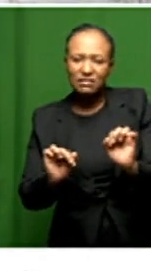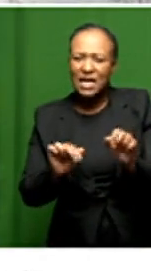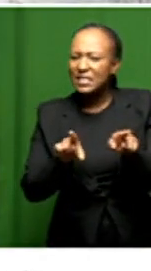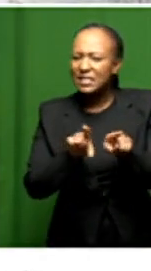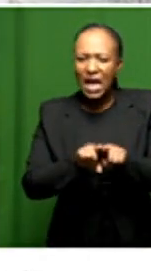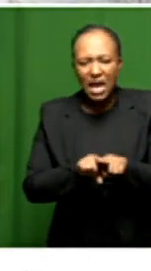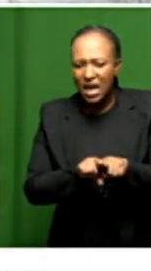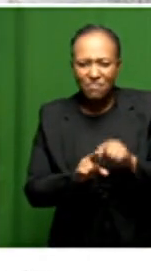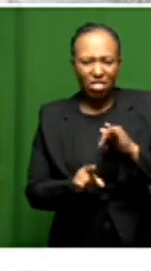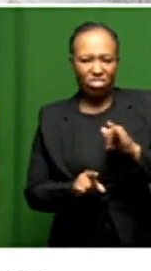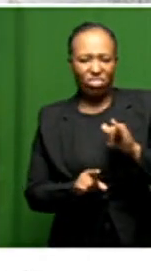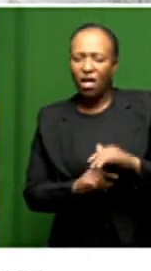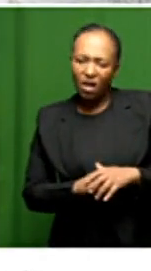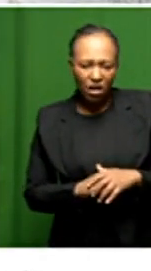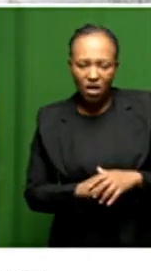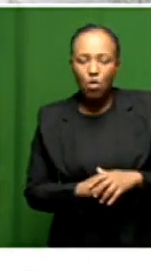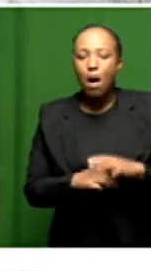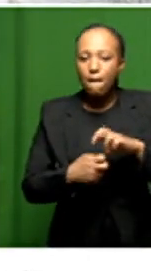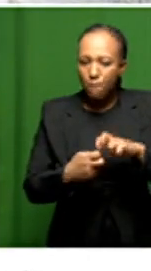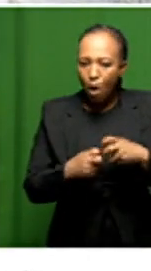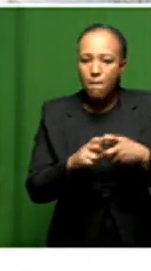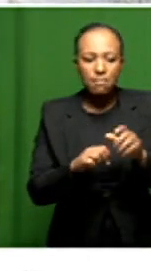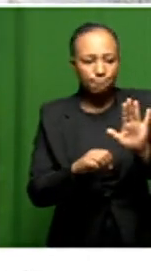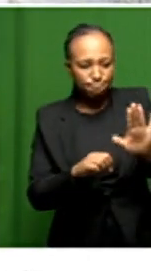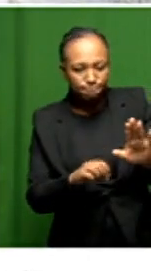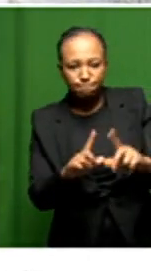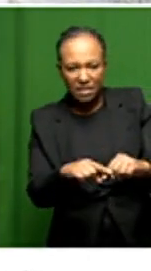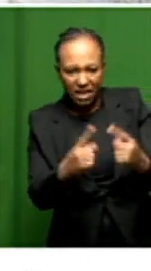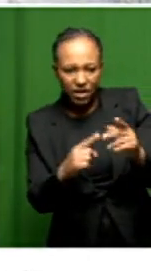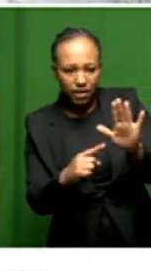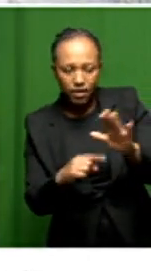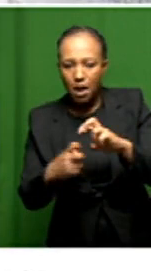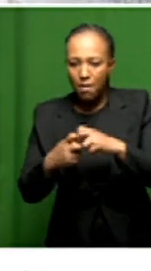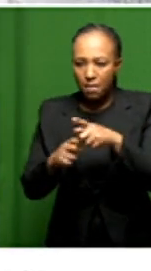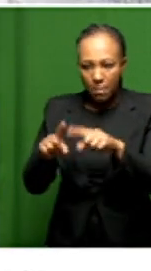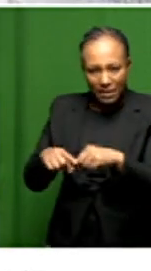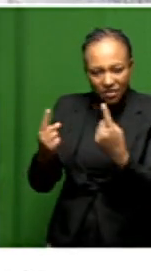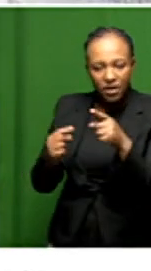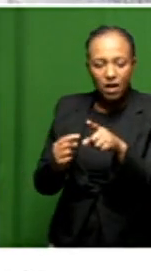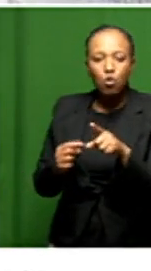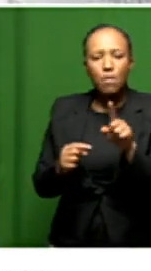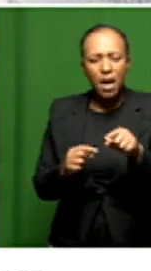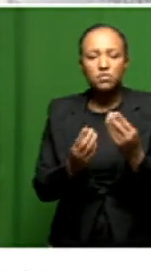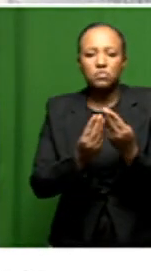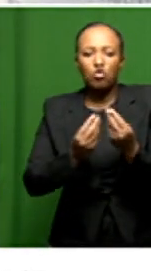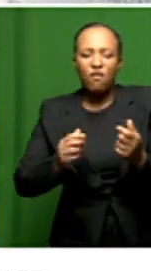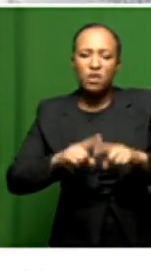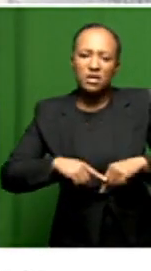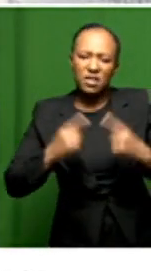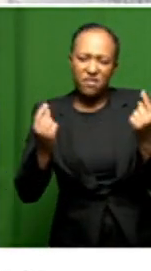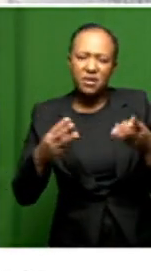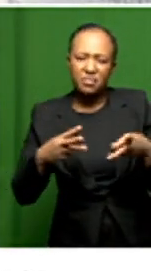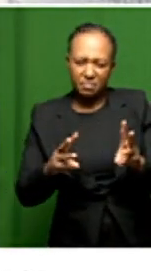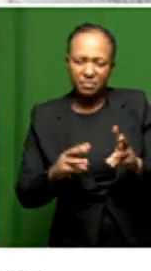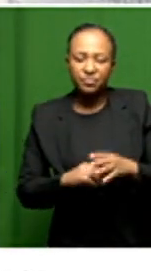There is no same problem in the different areas of South Africa, and it has to be handled in very, very different ways. But and this